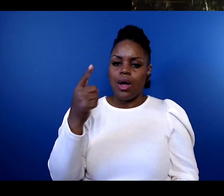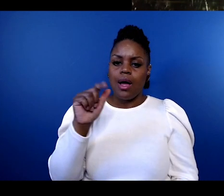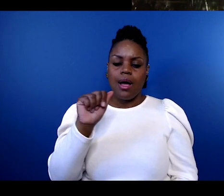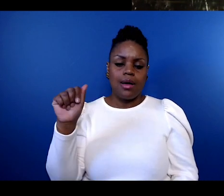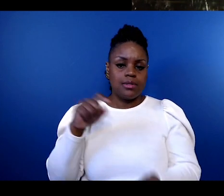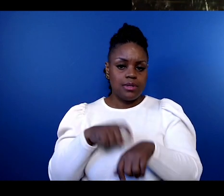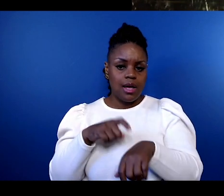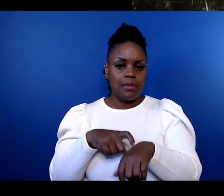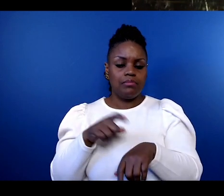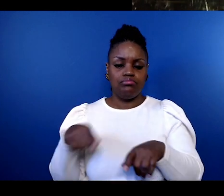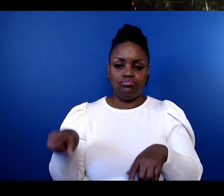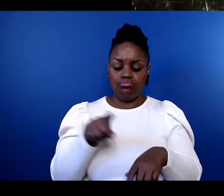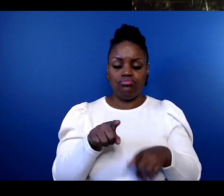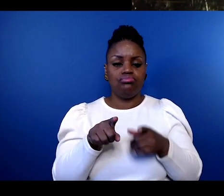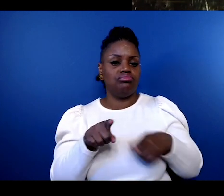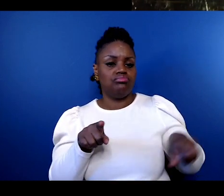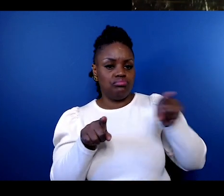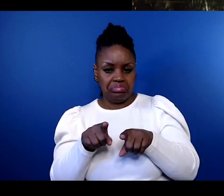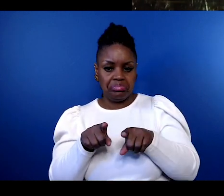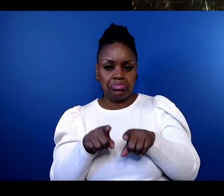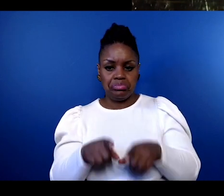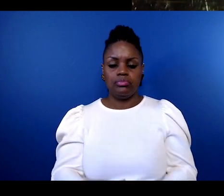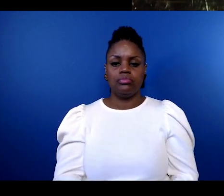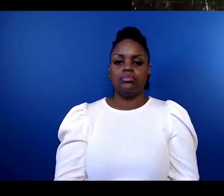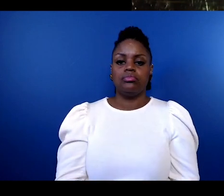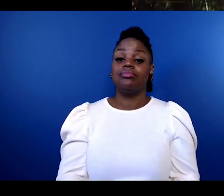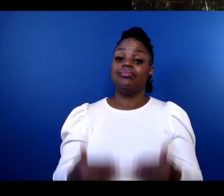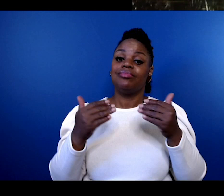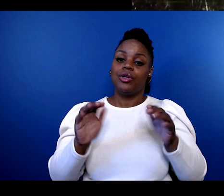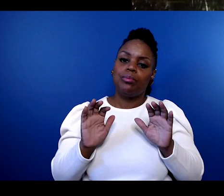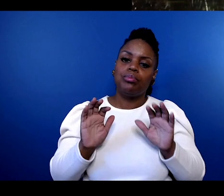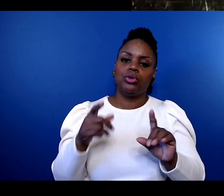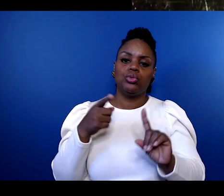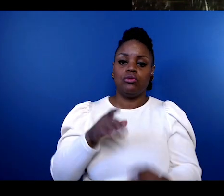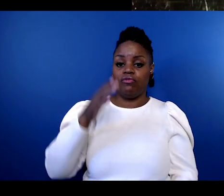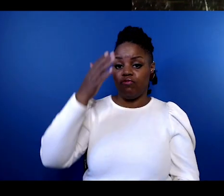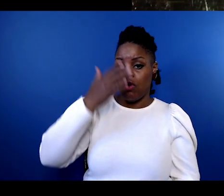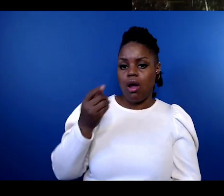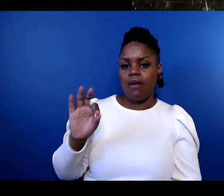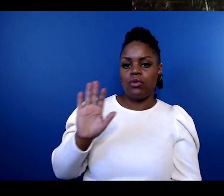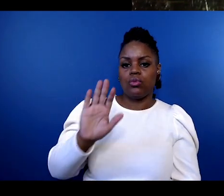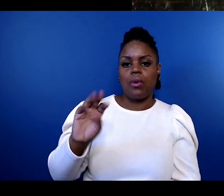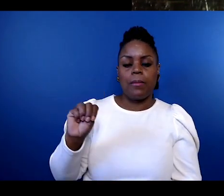Here we're going to bring the soles of the feet together and just flap the legs in butterflies.